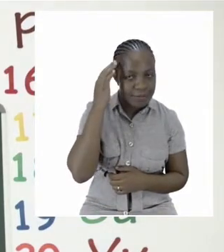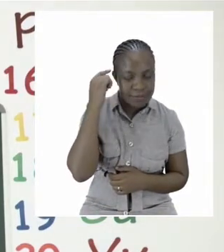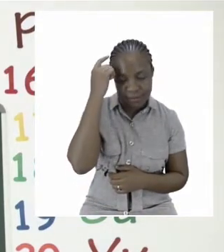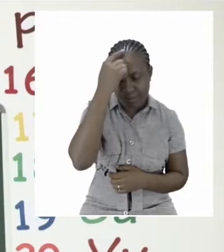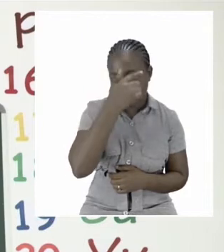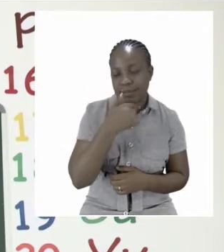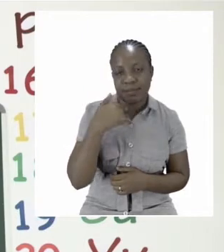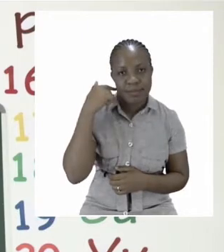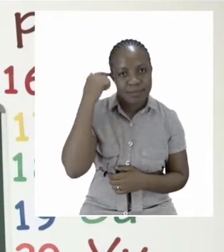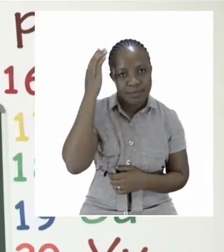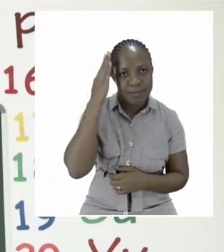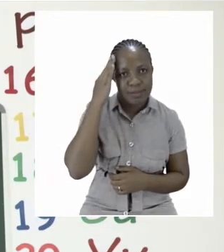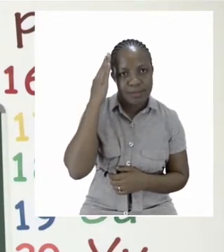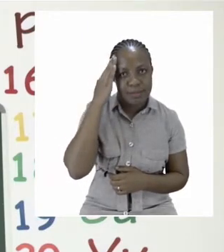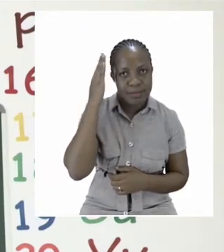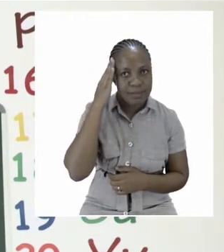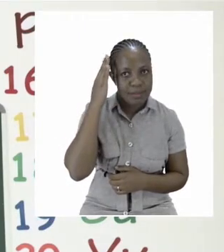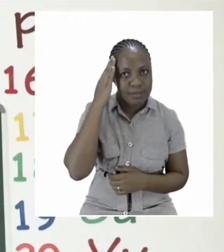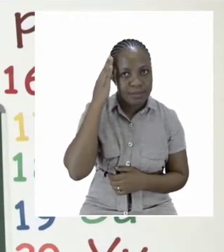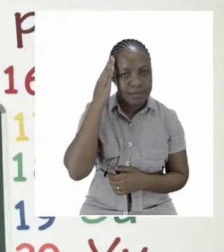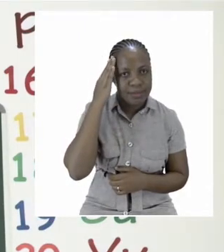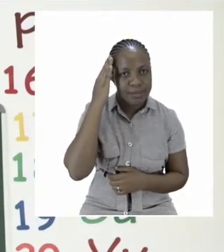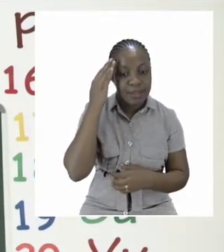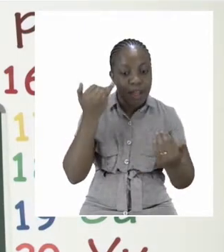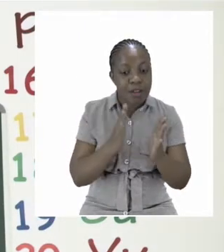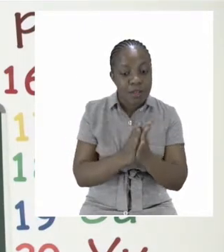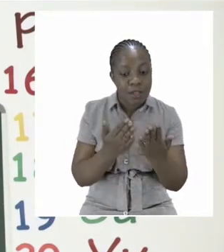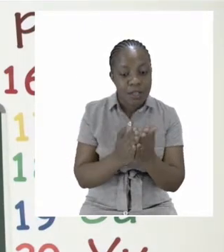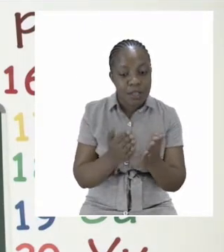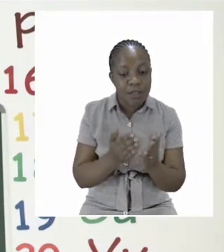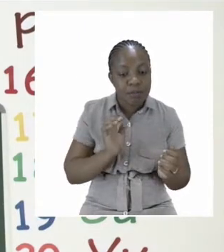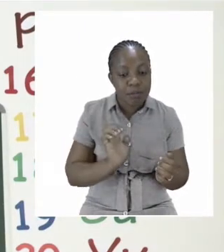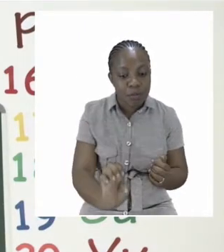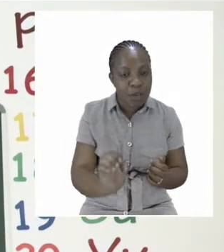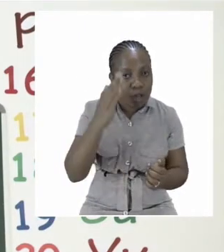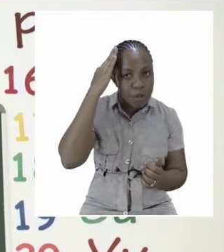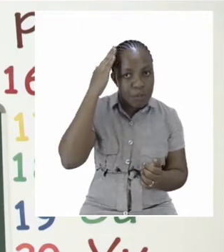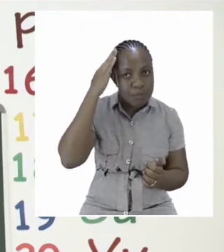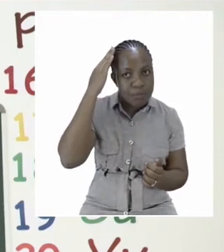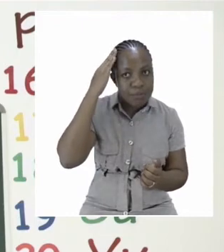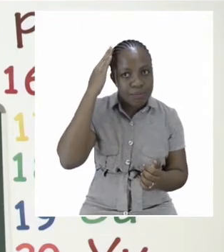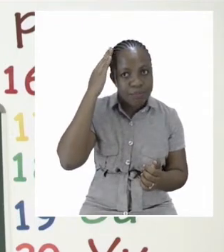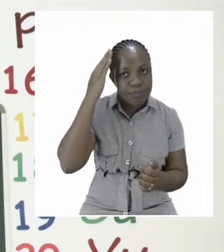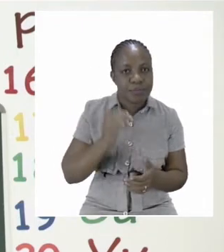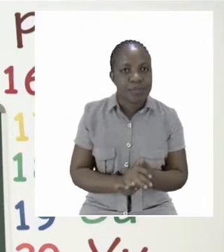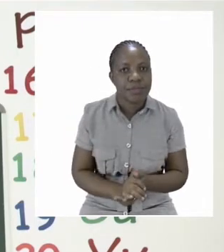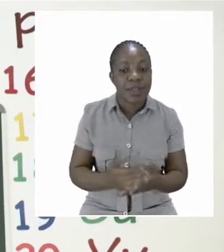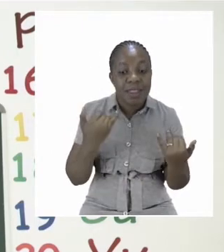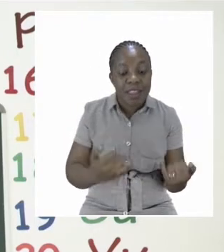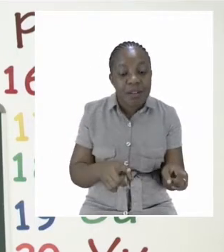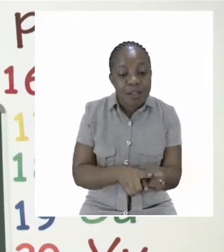head. Everyone, point to the head. Now point to